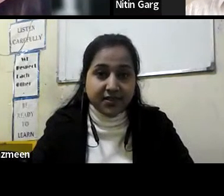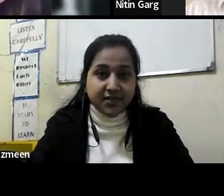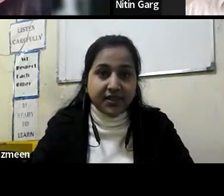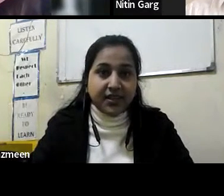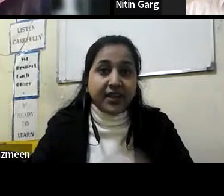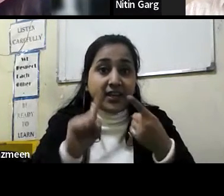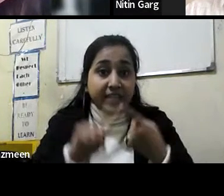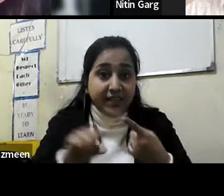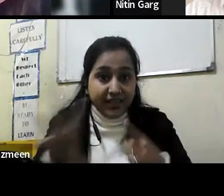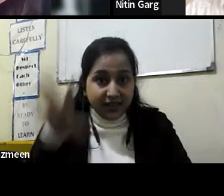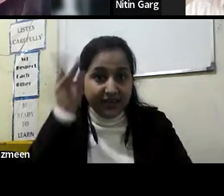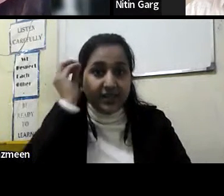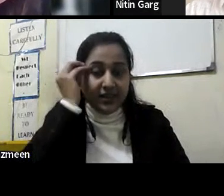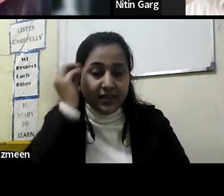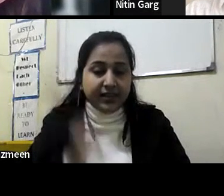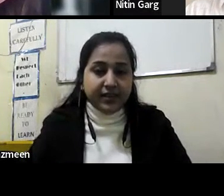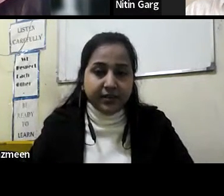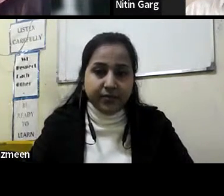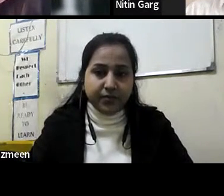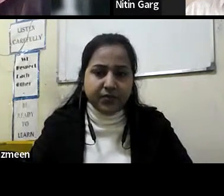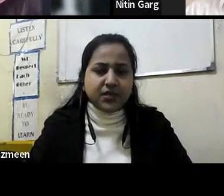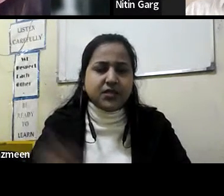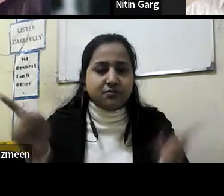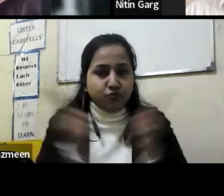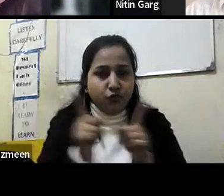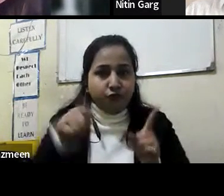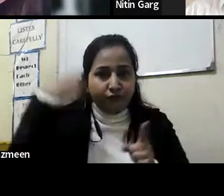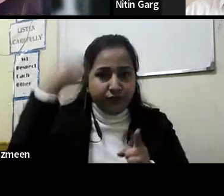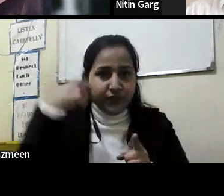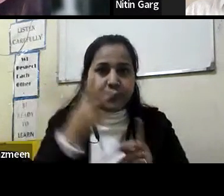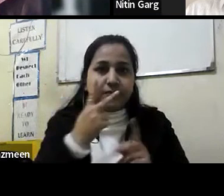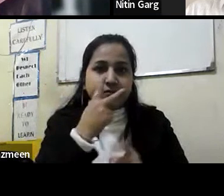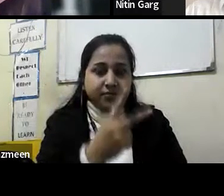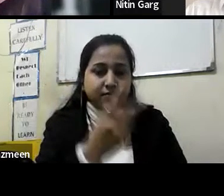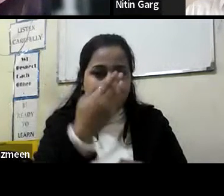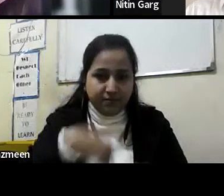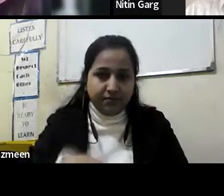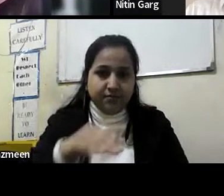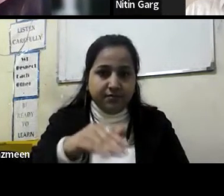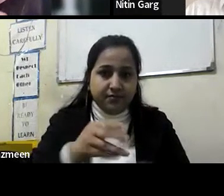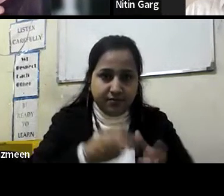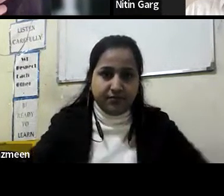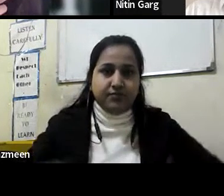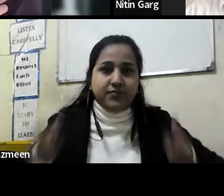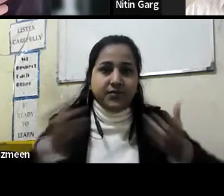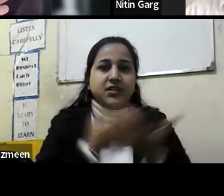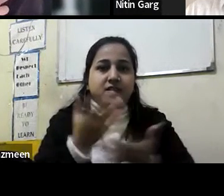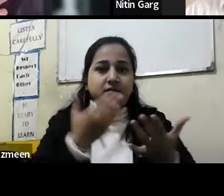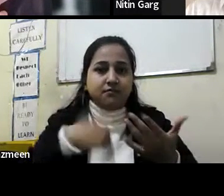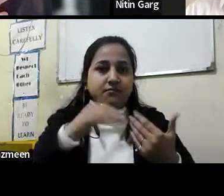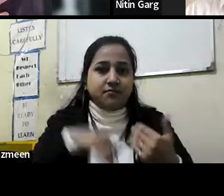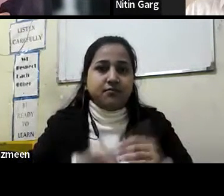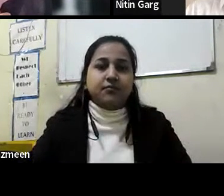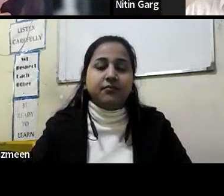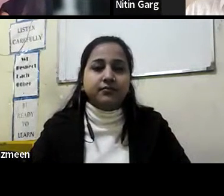e-learning itself. So I'd like to play a small video right now, and then we'll carry on with the discussion.